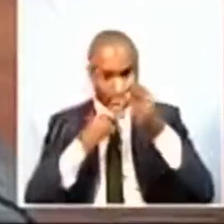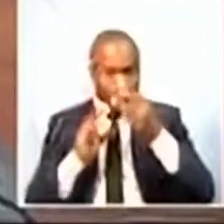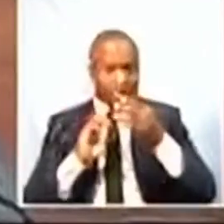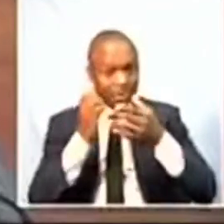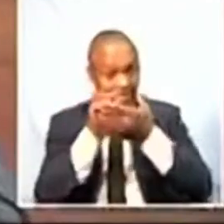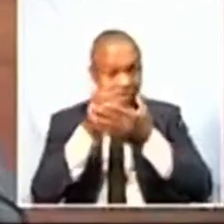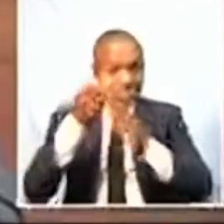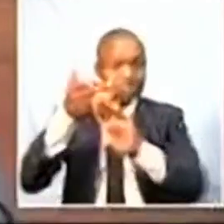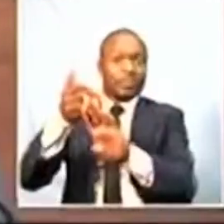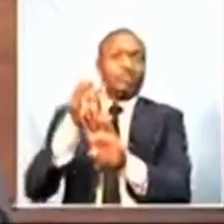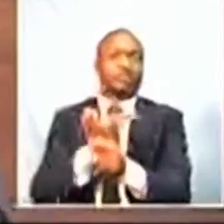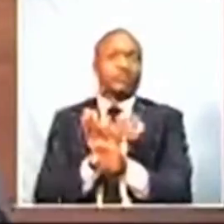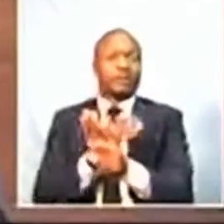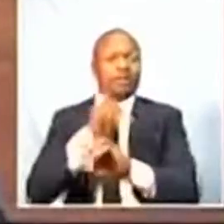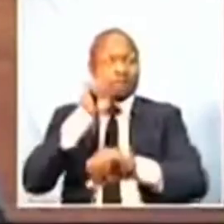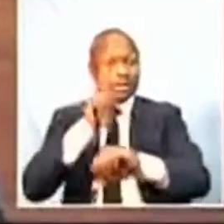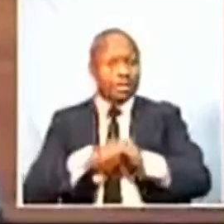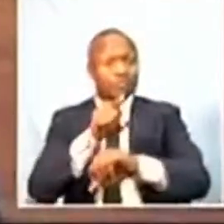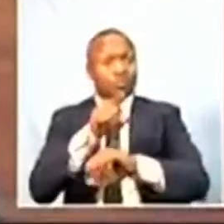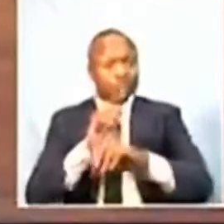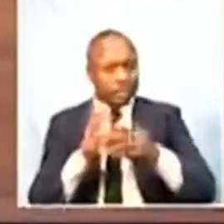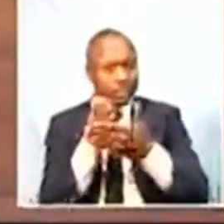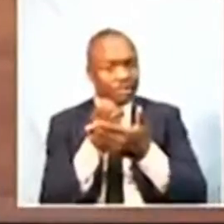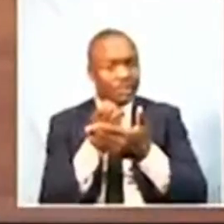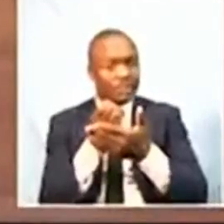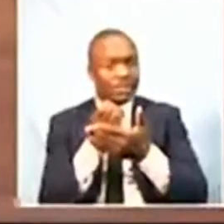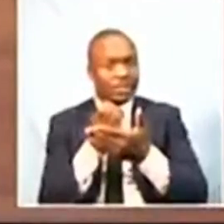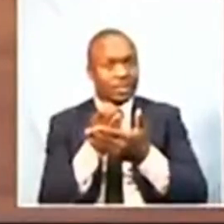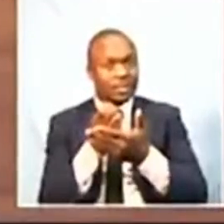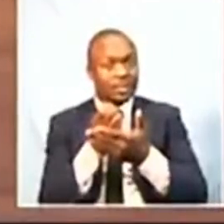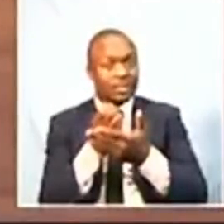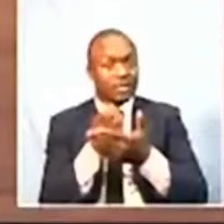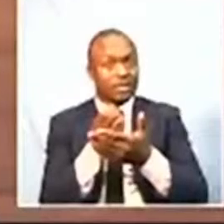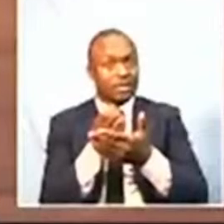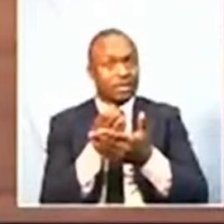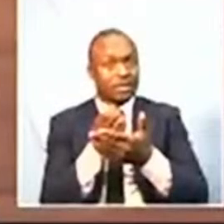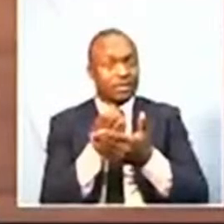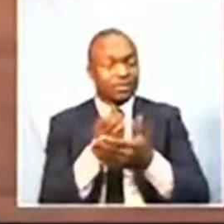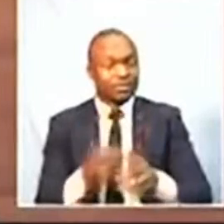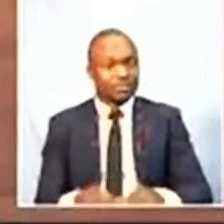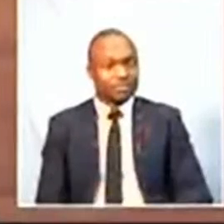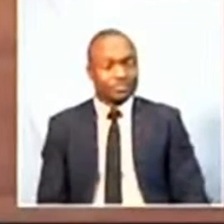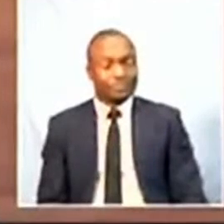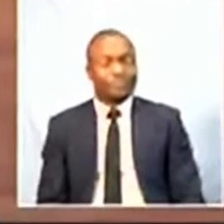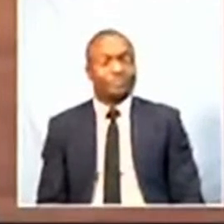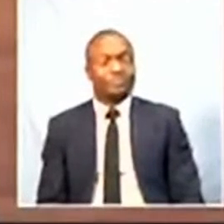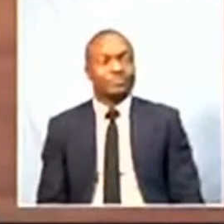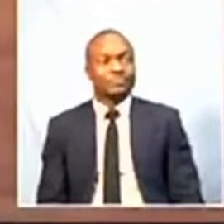that. From the time you engaged, both the accounts and the